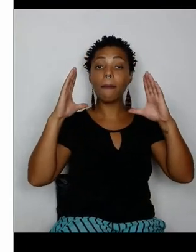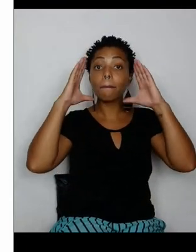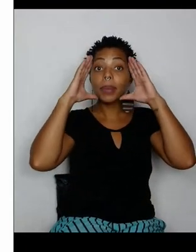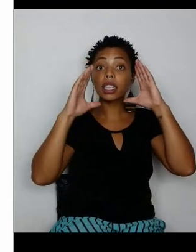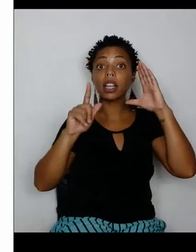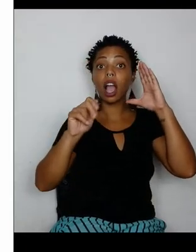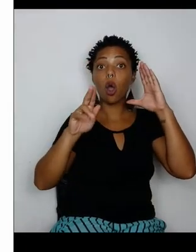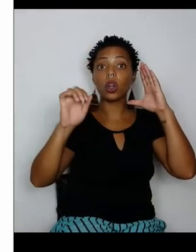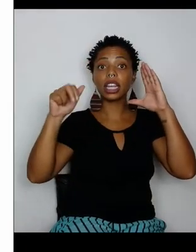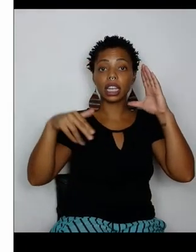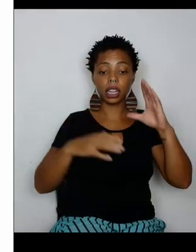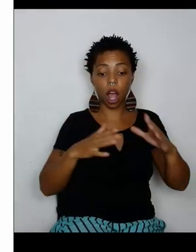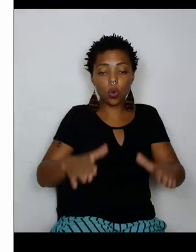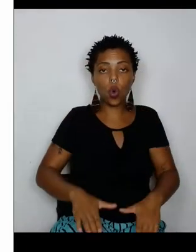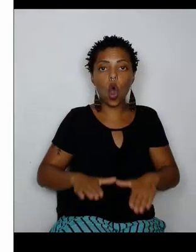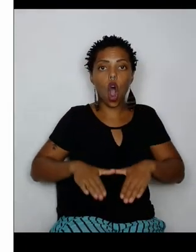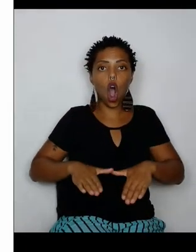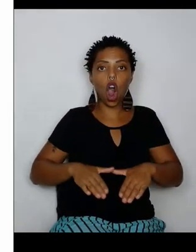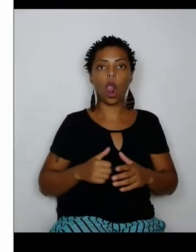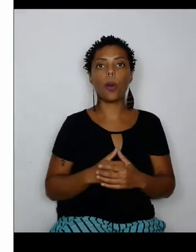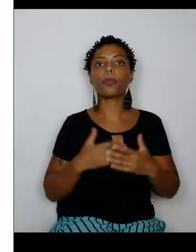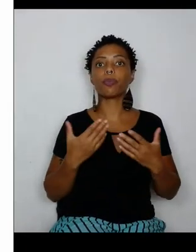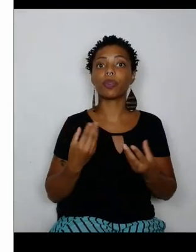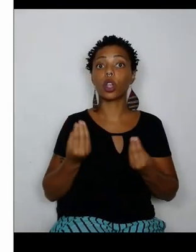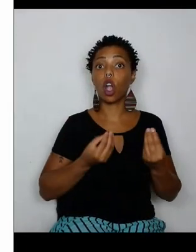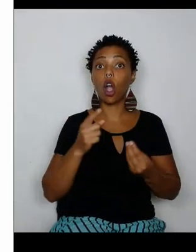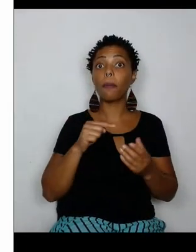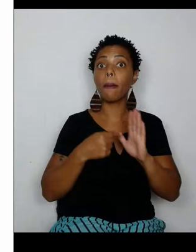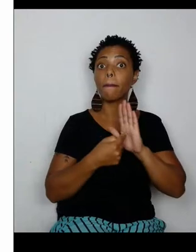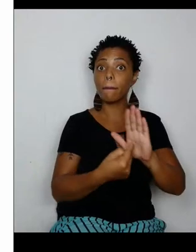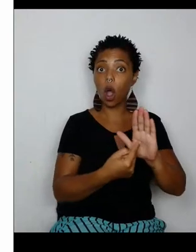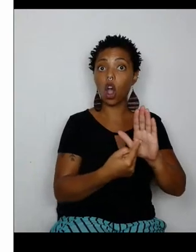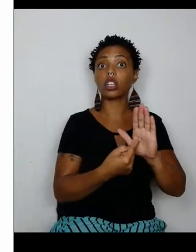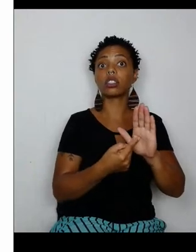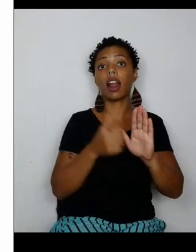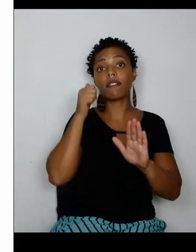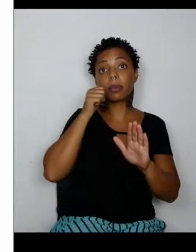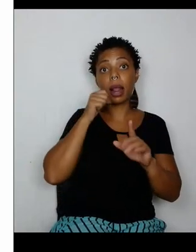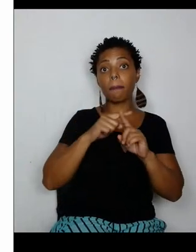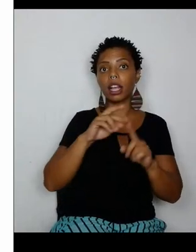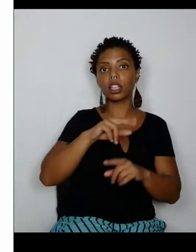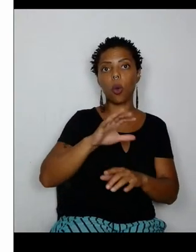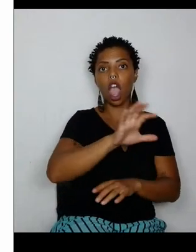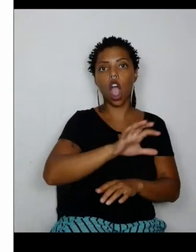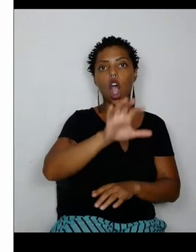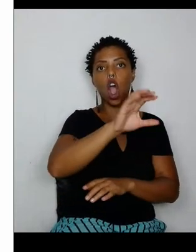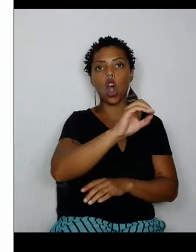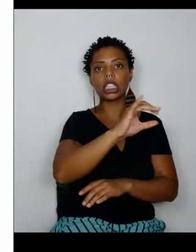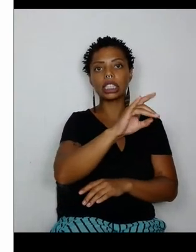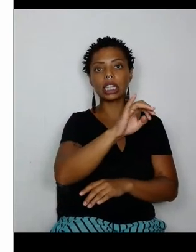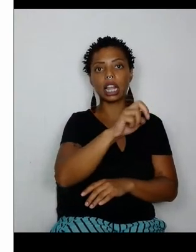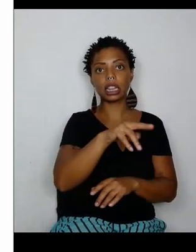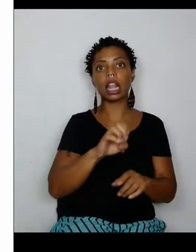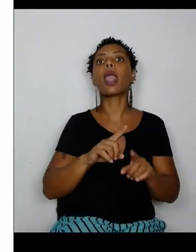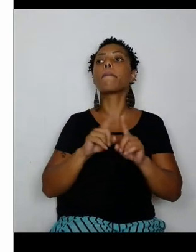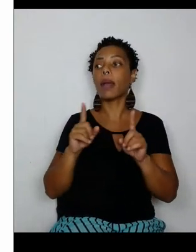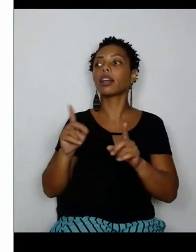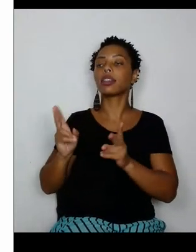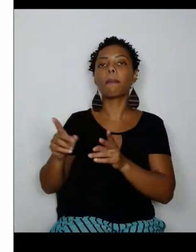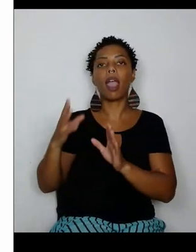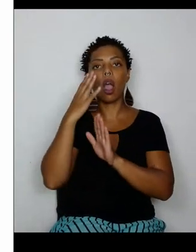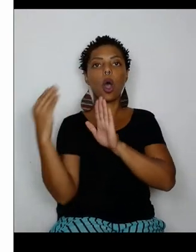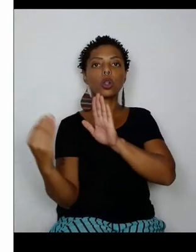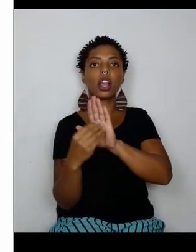where a figure of non-western femininity becomes part of gorgonzola portraits such figures of